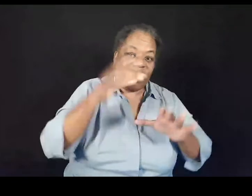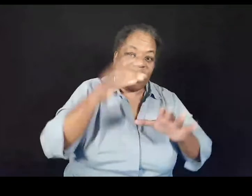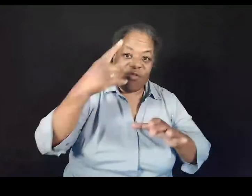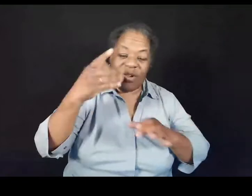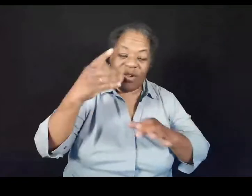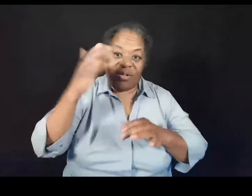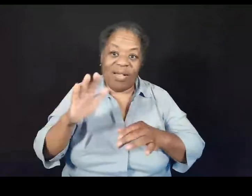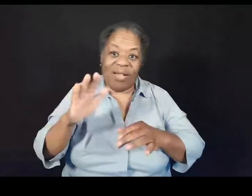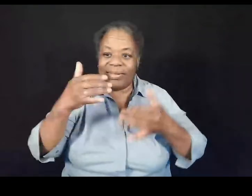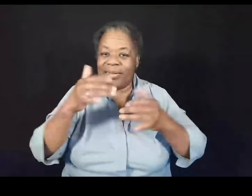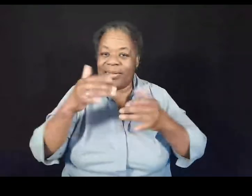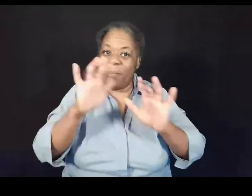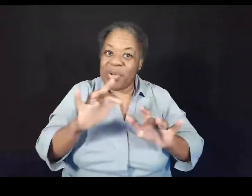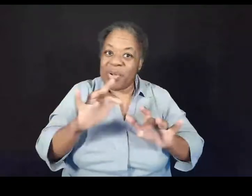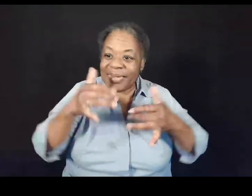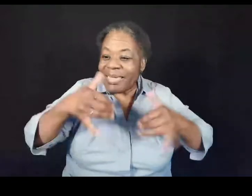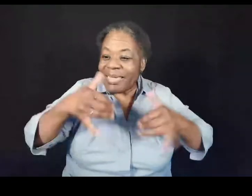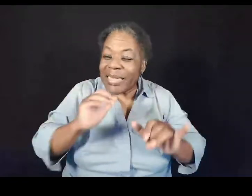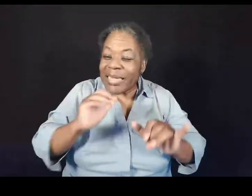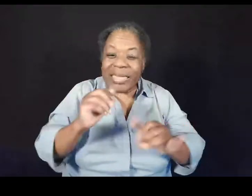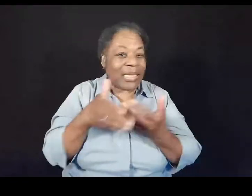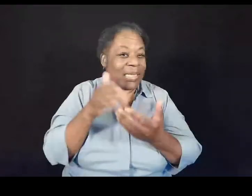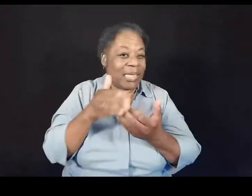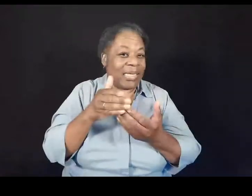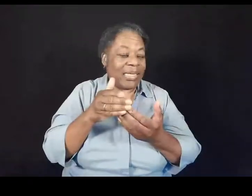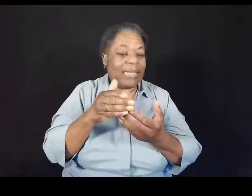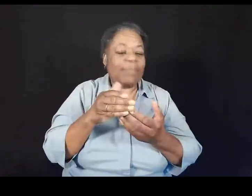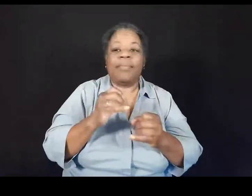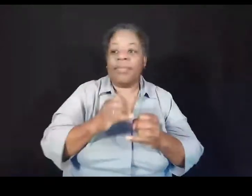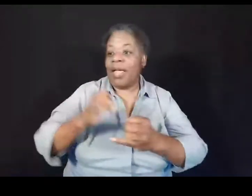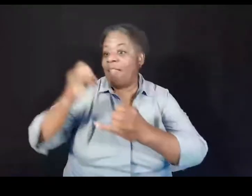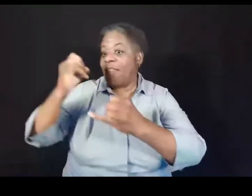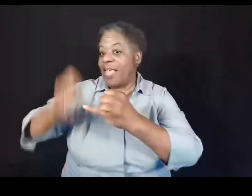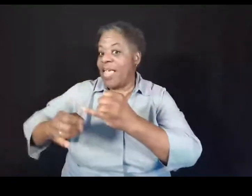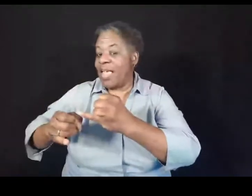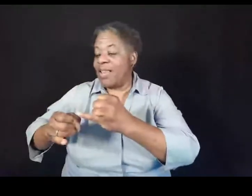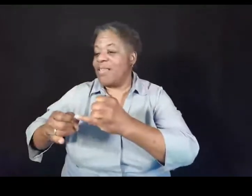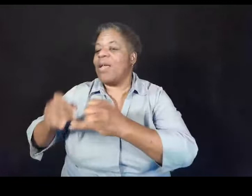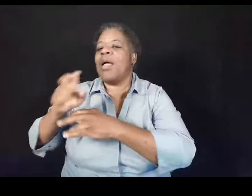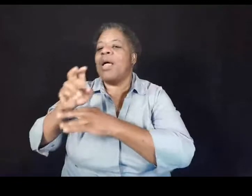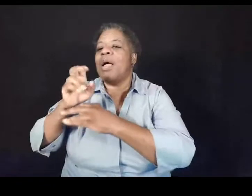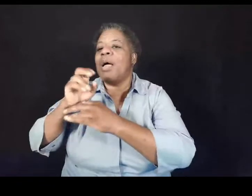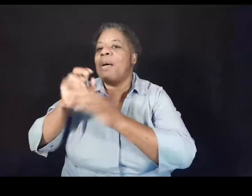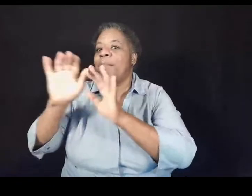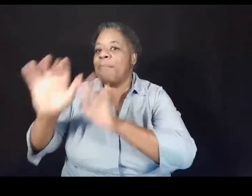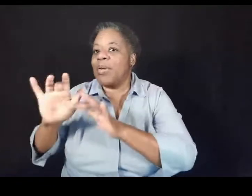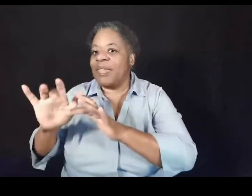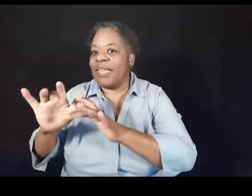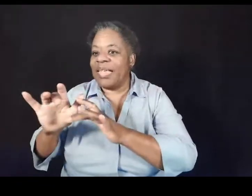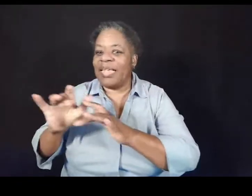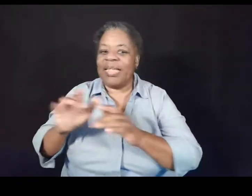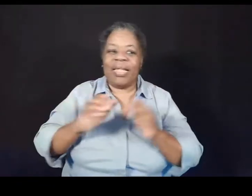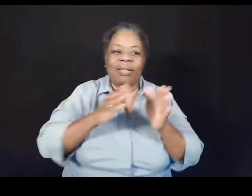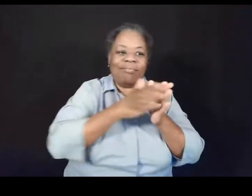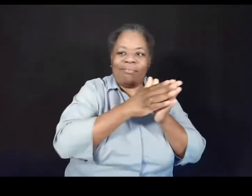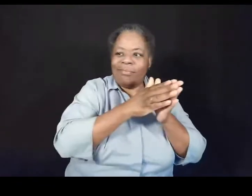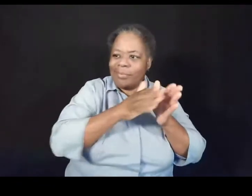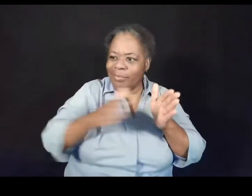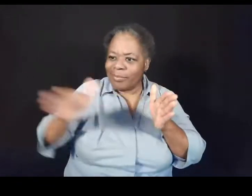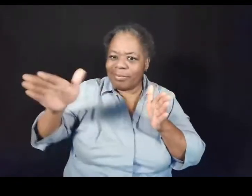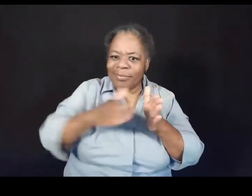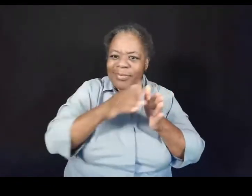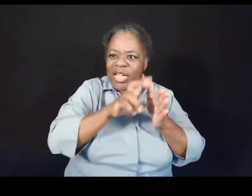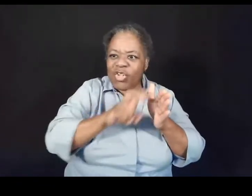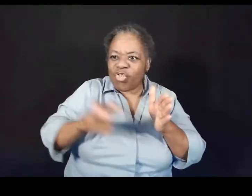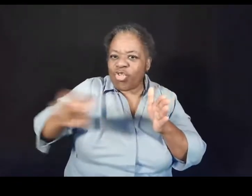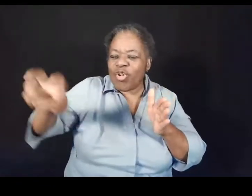So mercy is where we're going to end up today. But it's going to take a bit of a journey to get there, a journey that may get uncomfortable